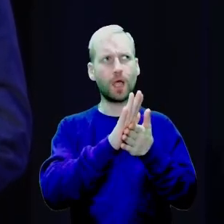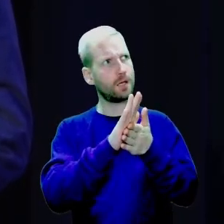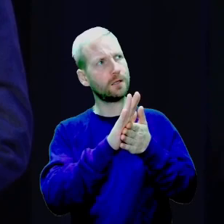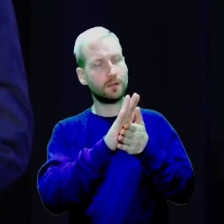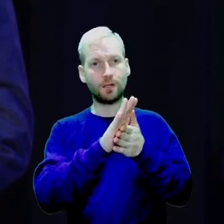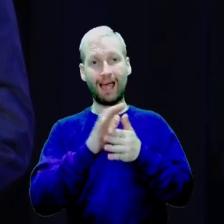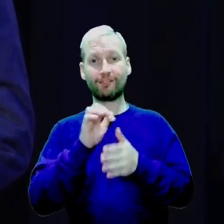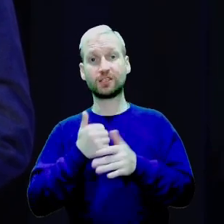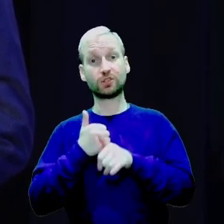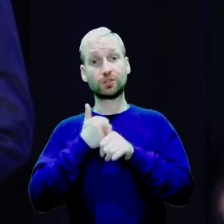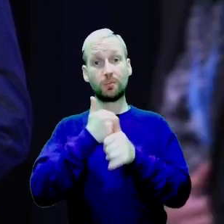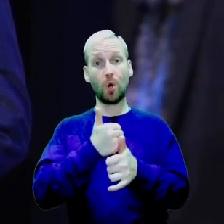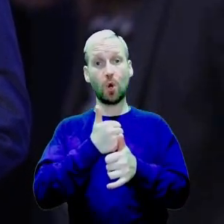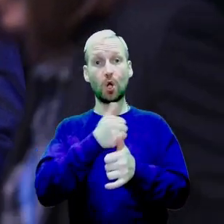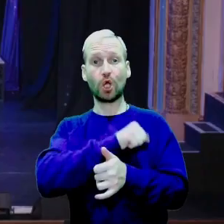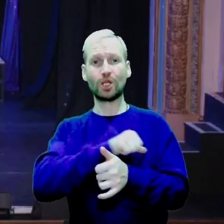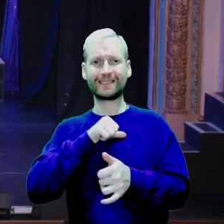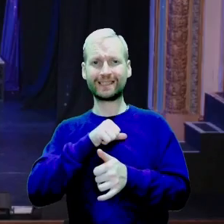help.